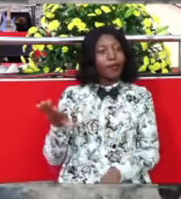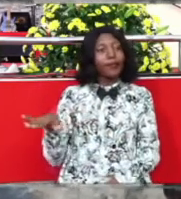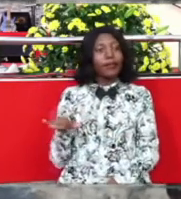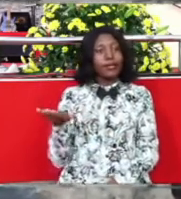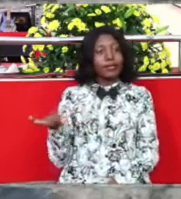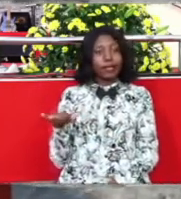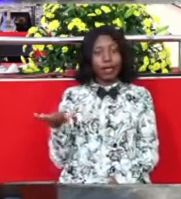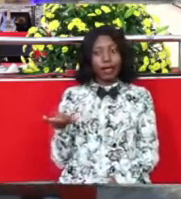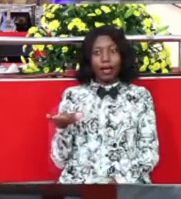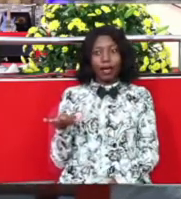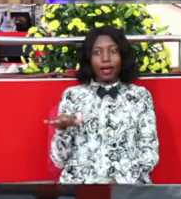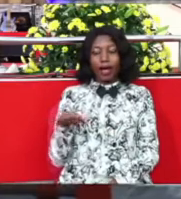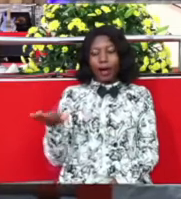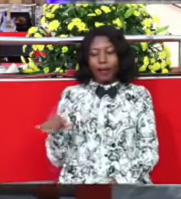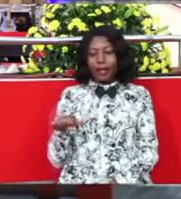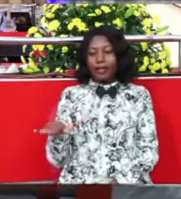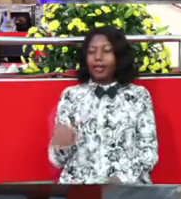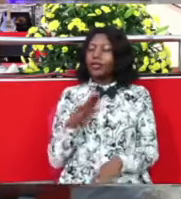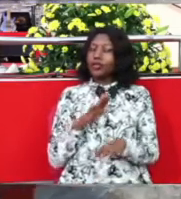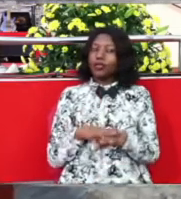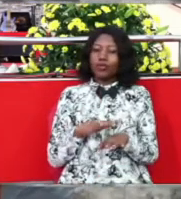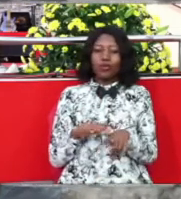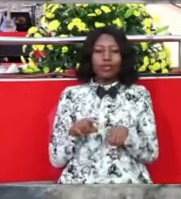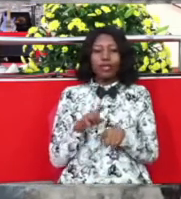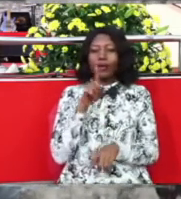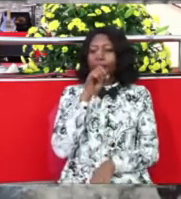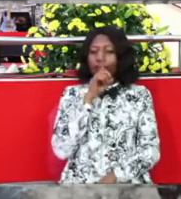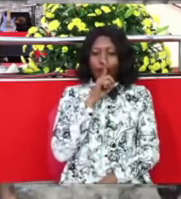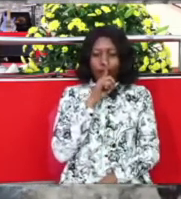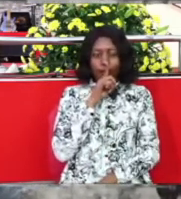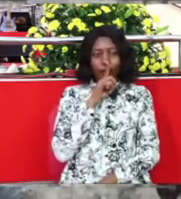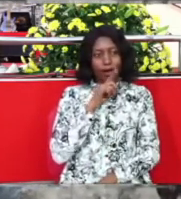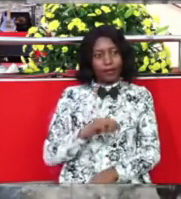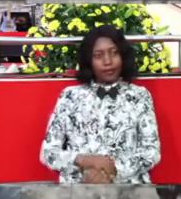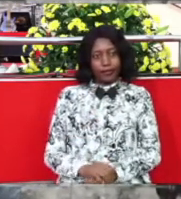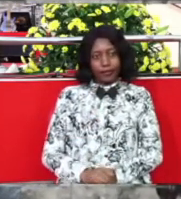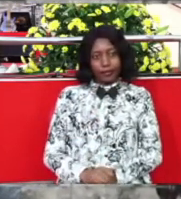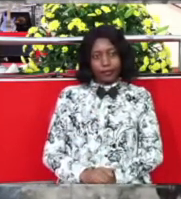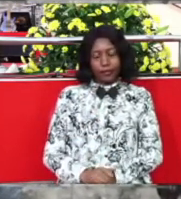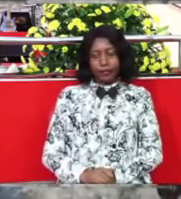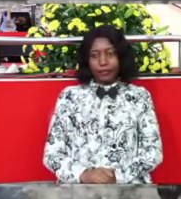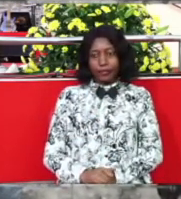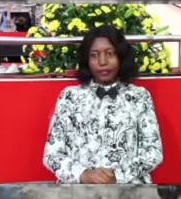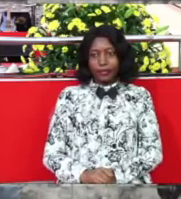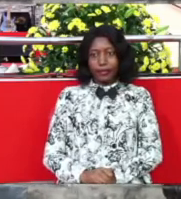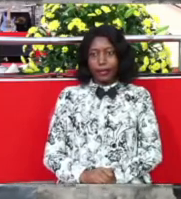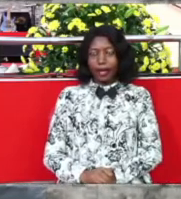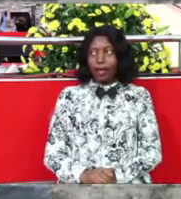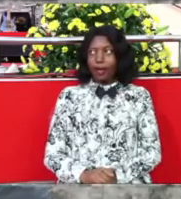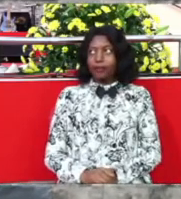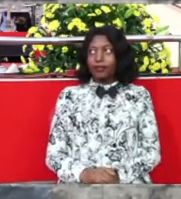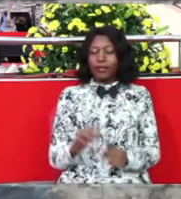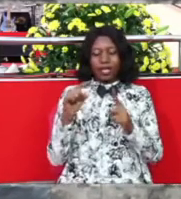of stillness. Mahali ambapo pamenyamaa. A place of quietness. Mahali pametulia. Those words